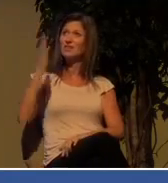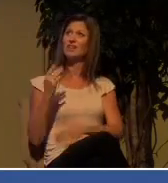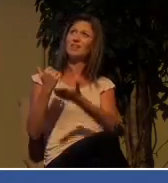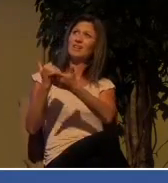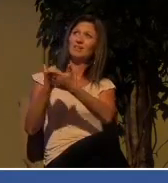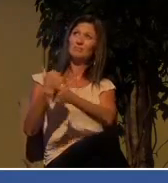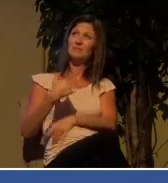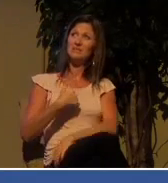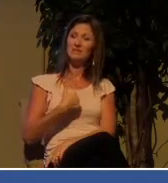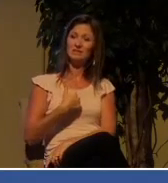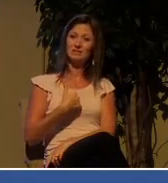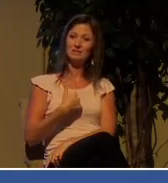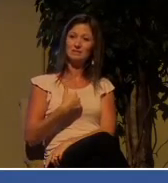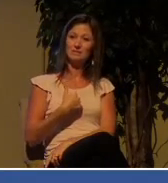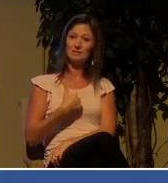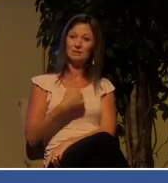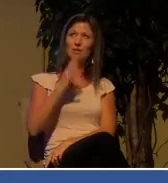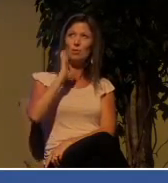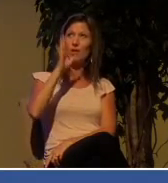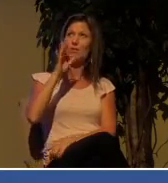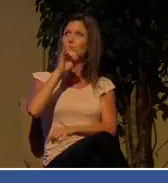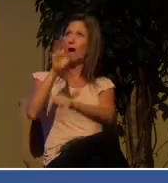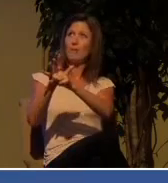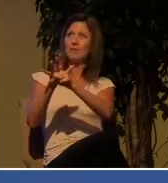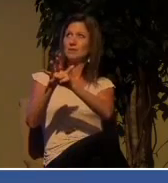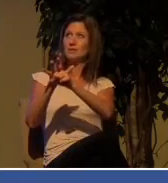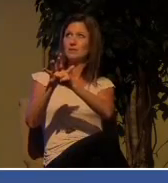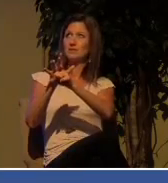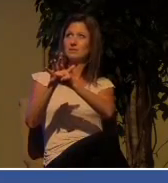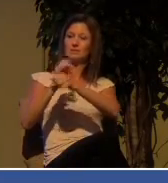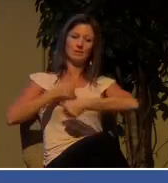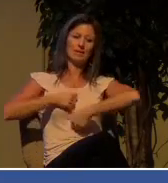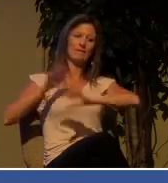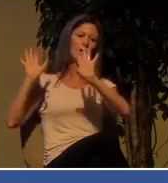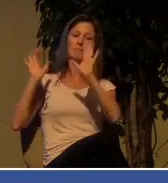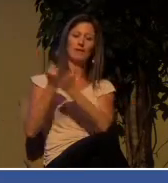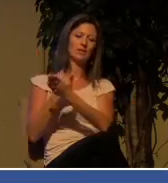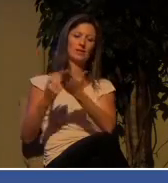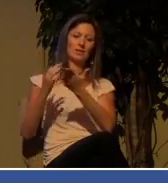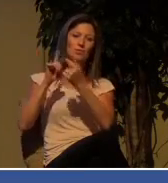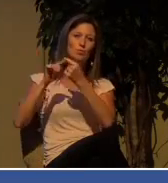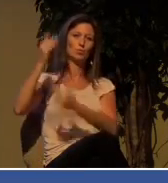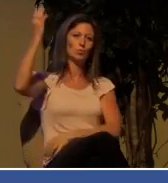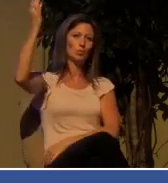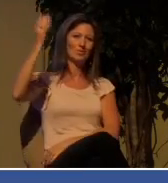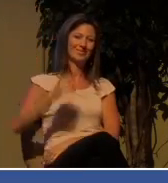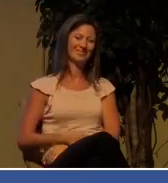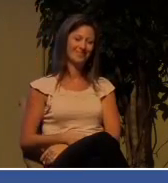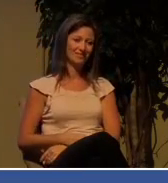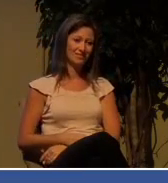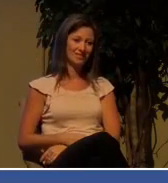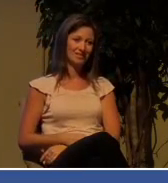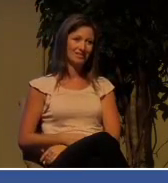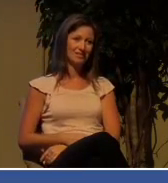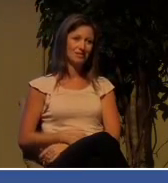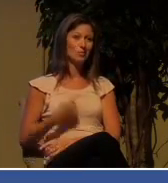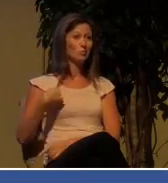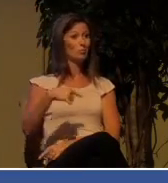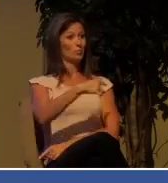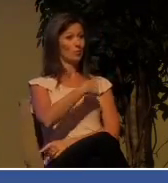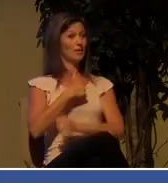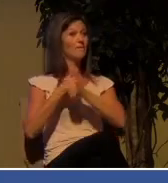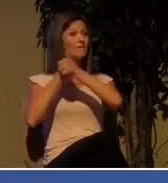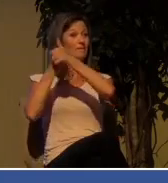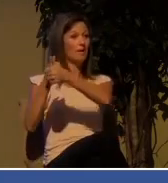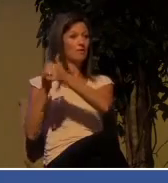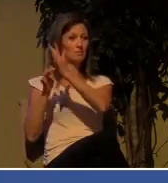mess, I'm going to be yours forever. And so we followed Jesus because God would take